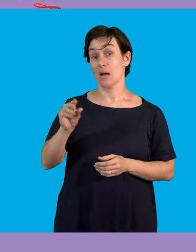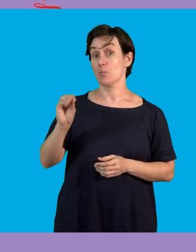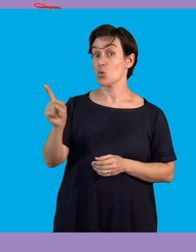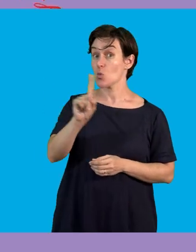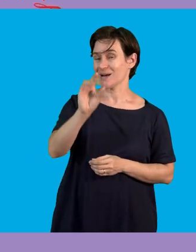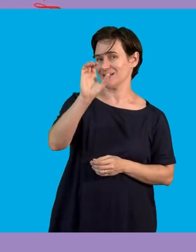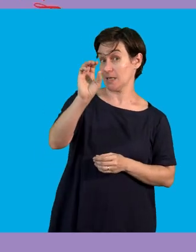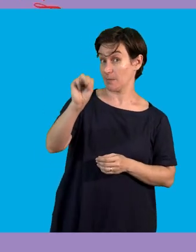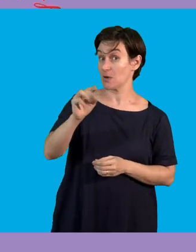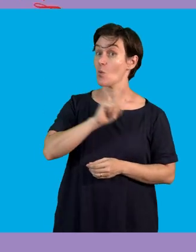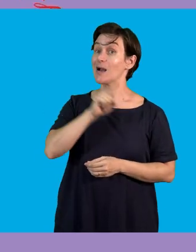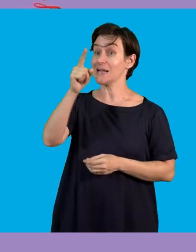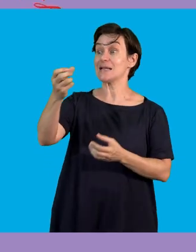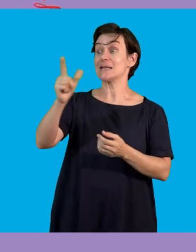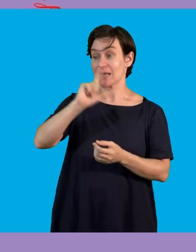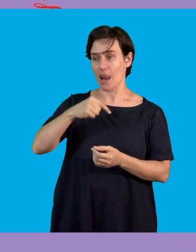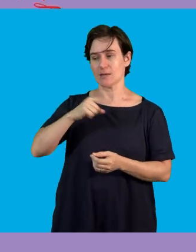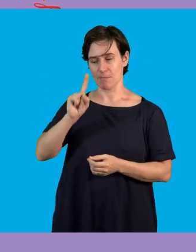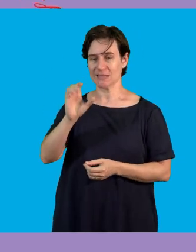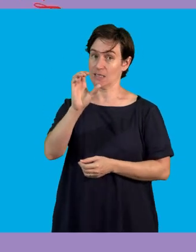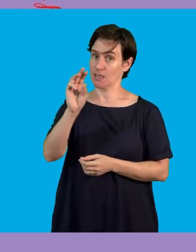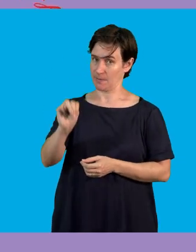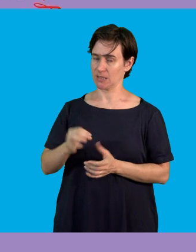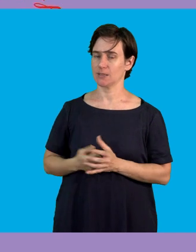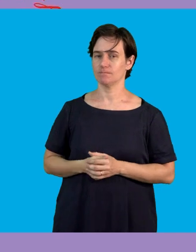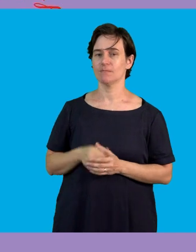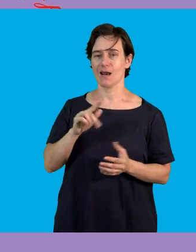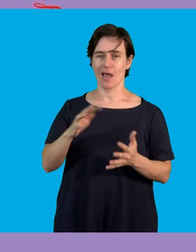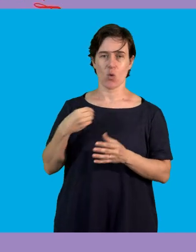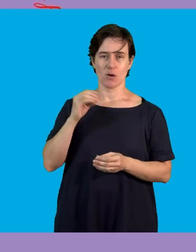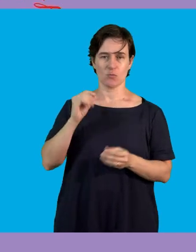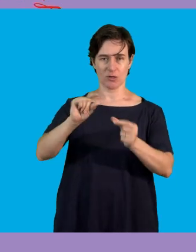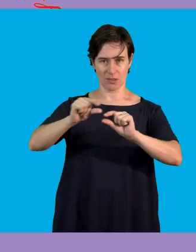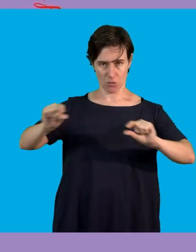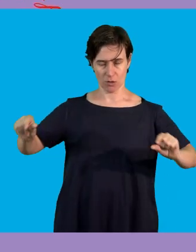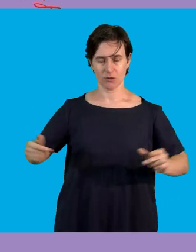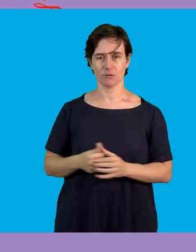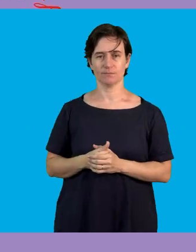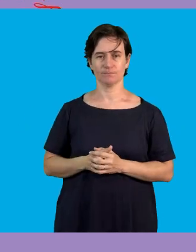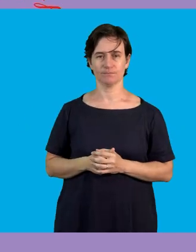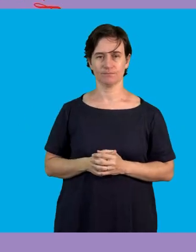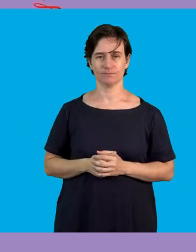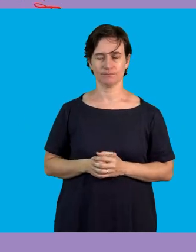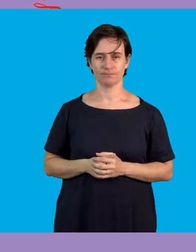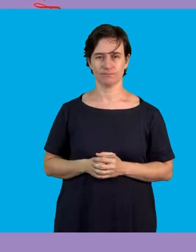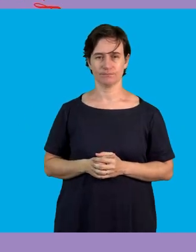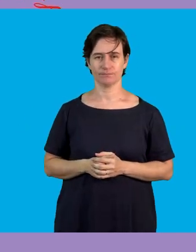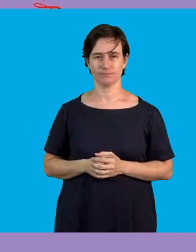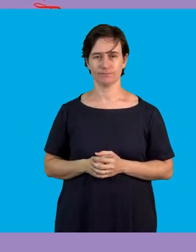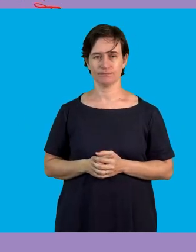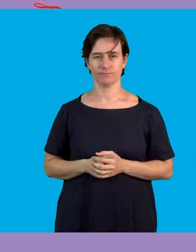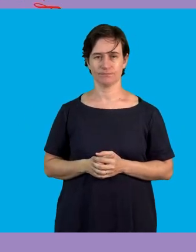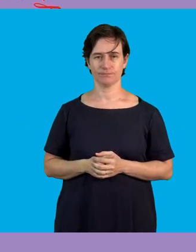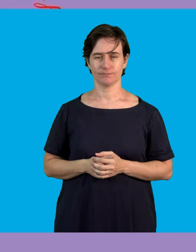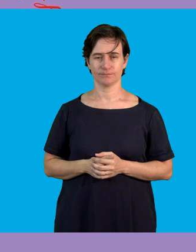centimeters, because we were given the unit of centimeters. So that is how we express that in perimeter in terms